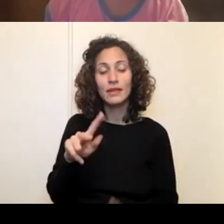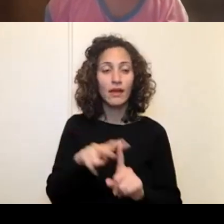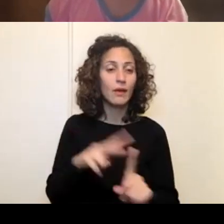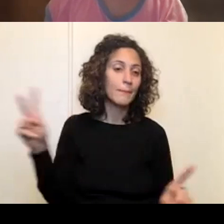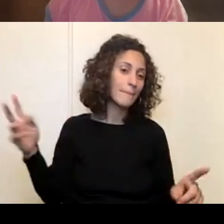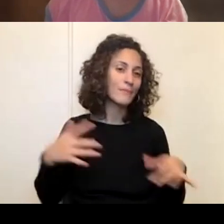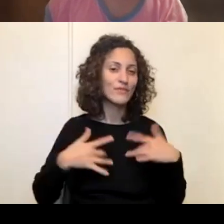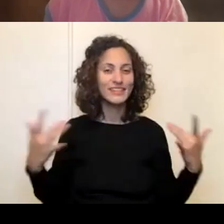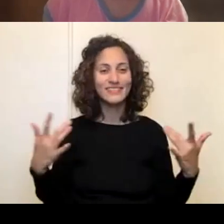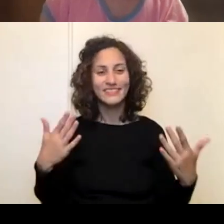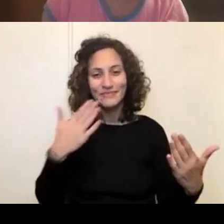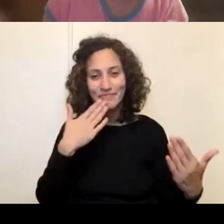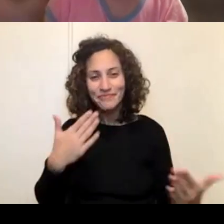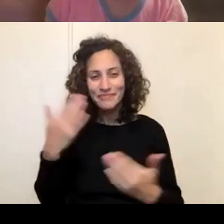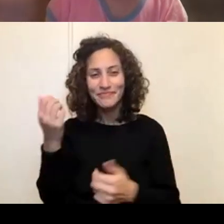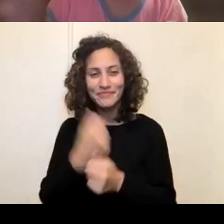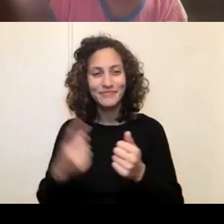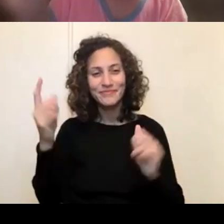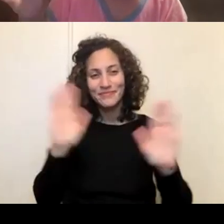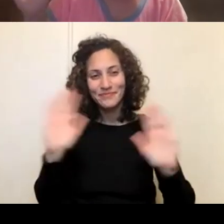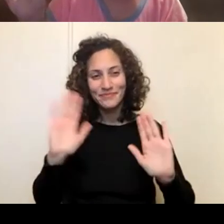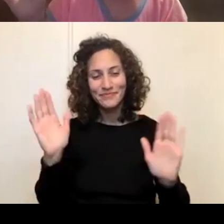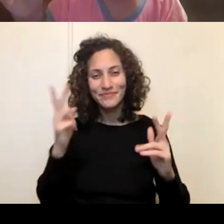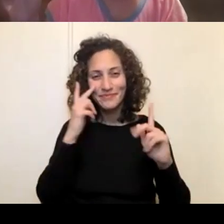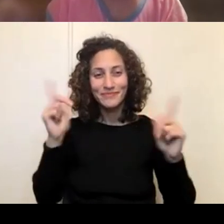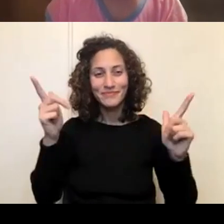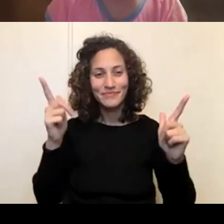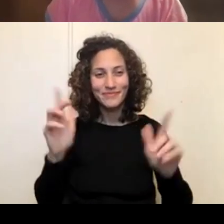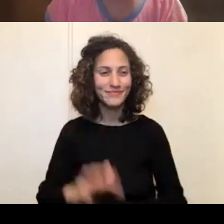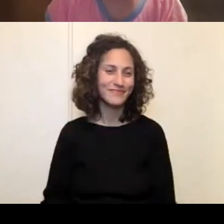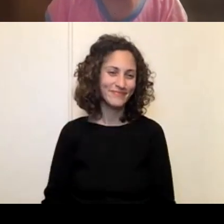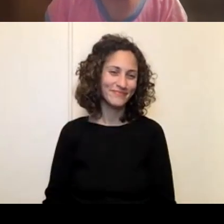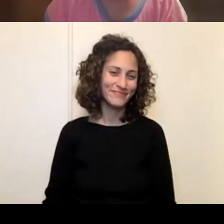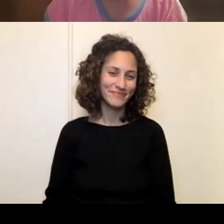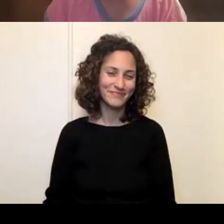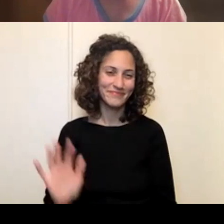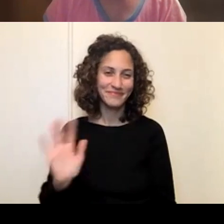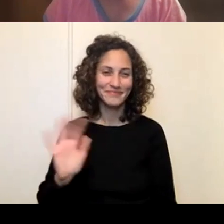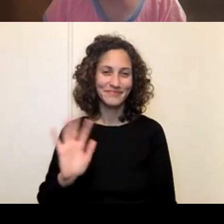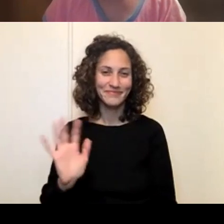thanks, everyone. I'll see y'all later. Bye.